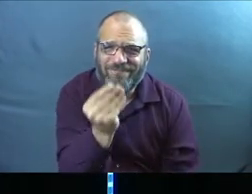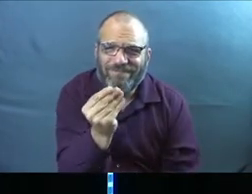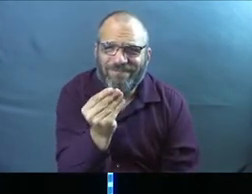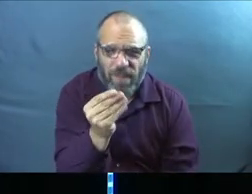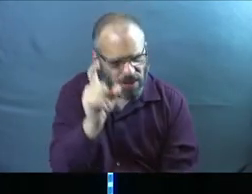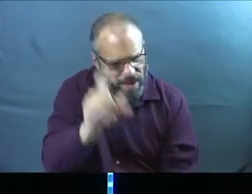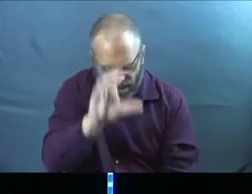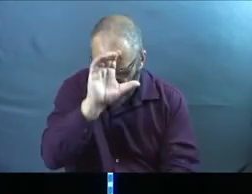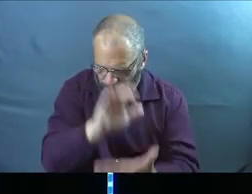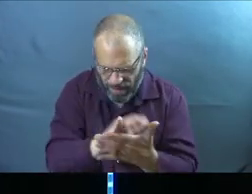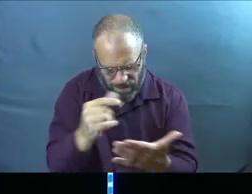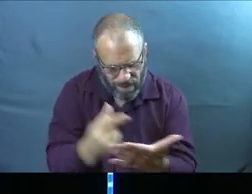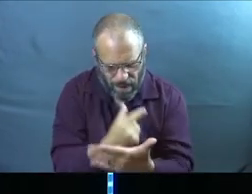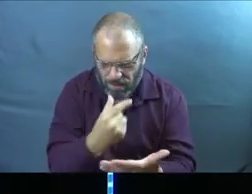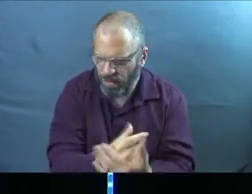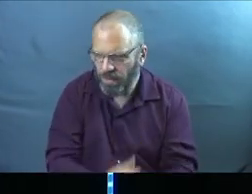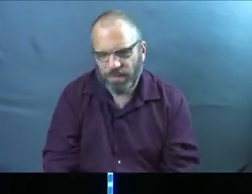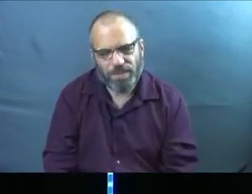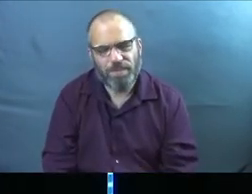We got to believe the gospel.